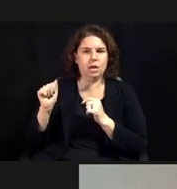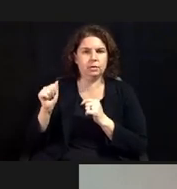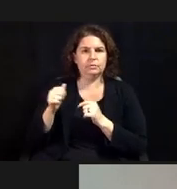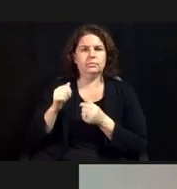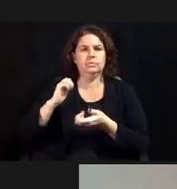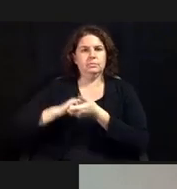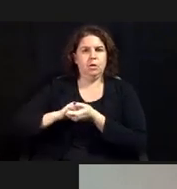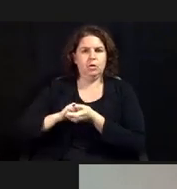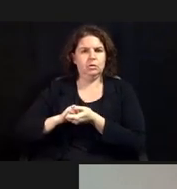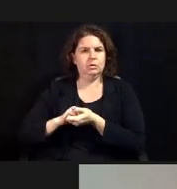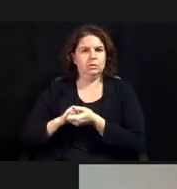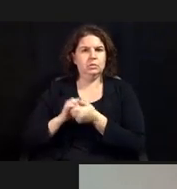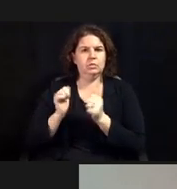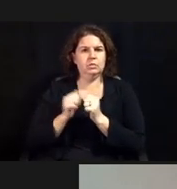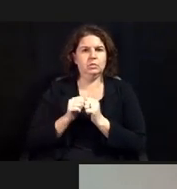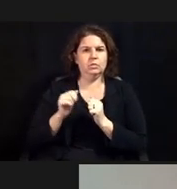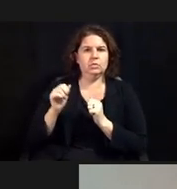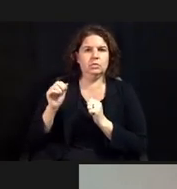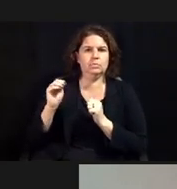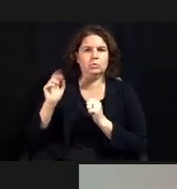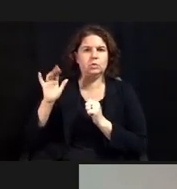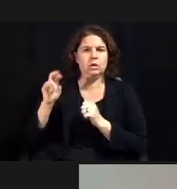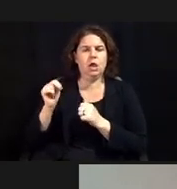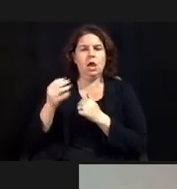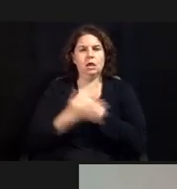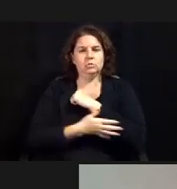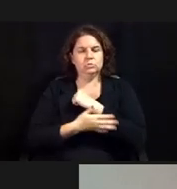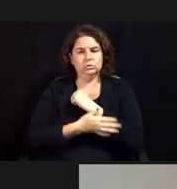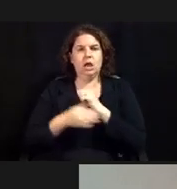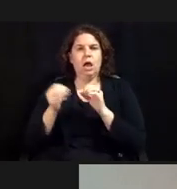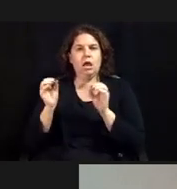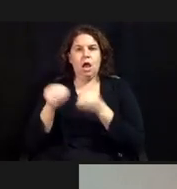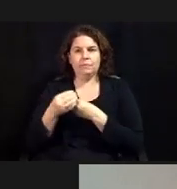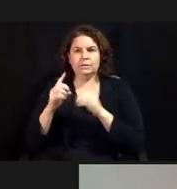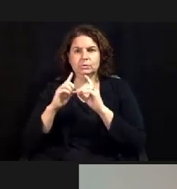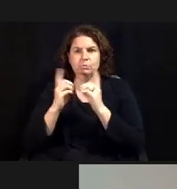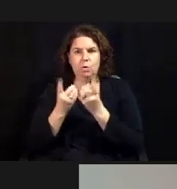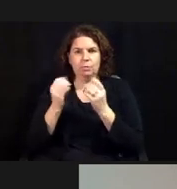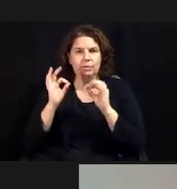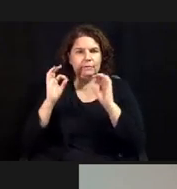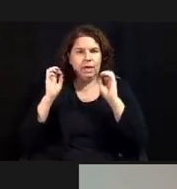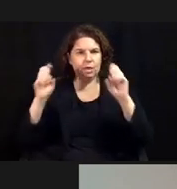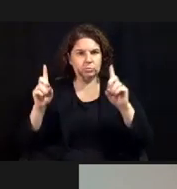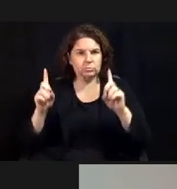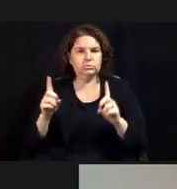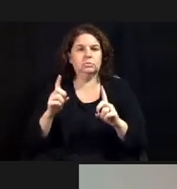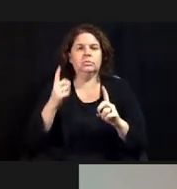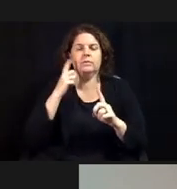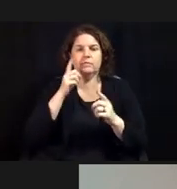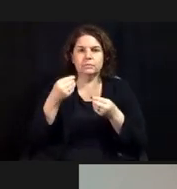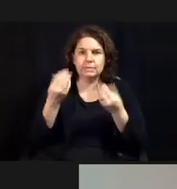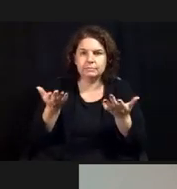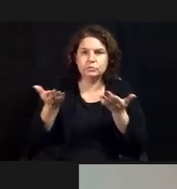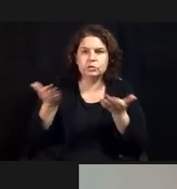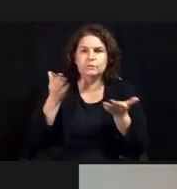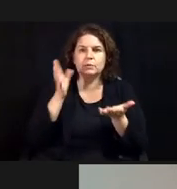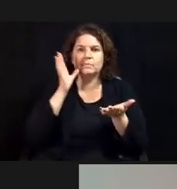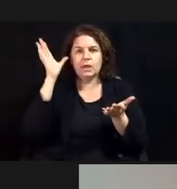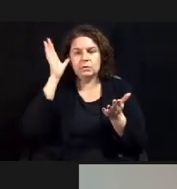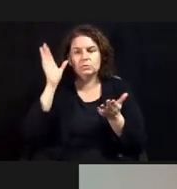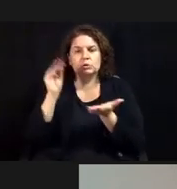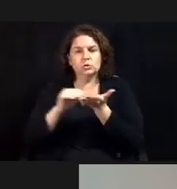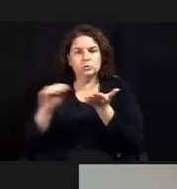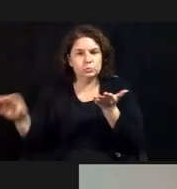of Education to provide services for our parents and for our students. One particular program we